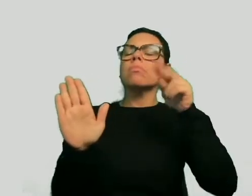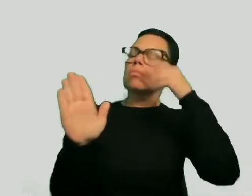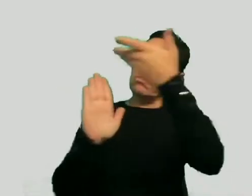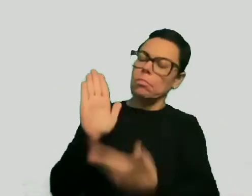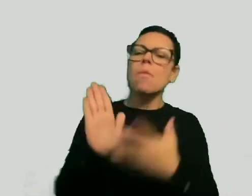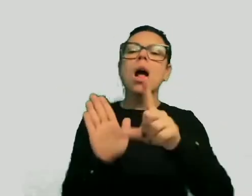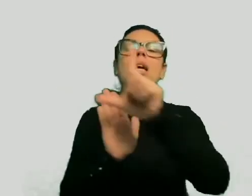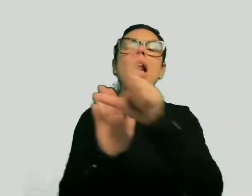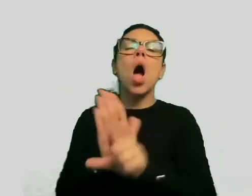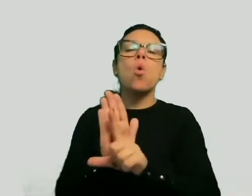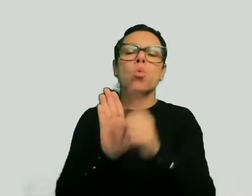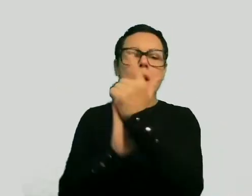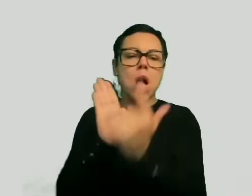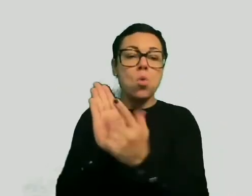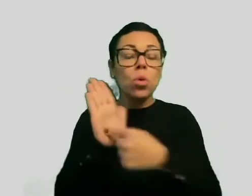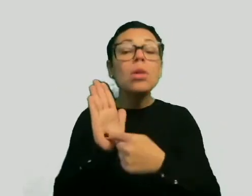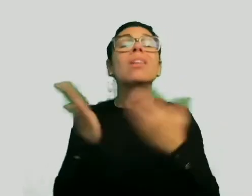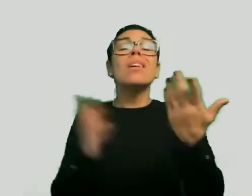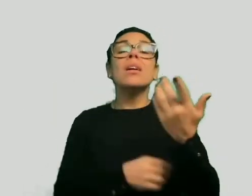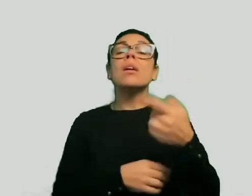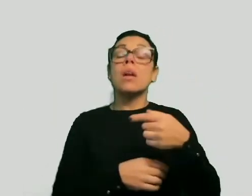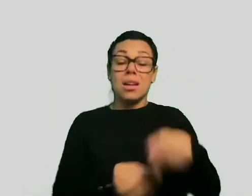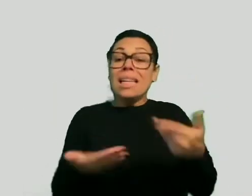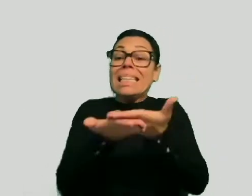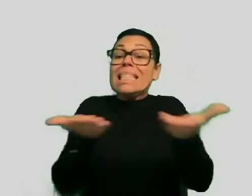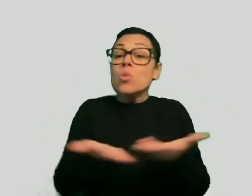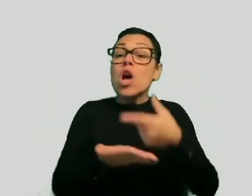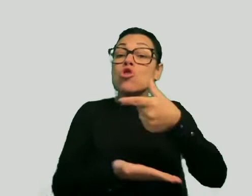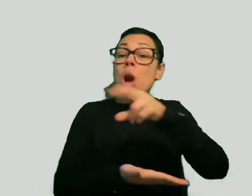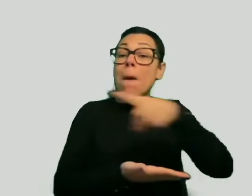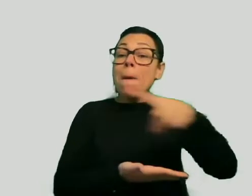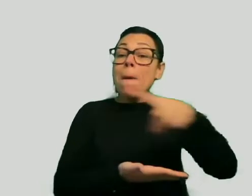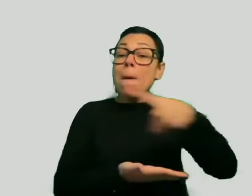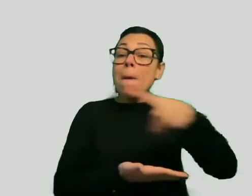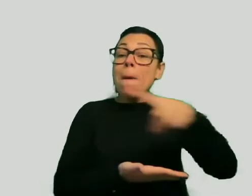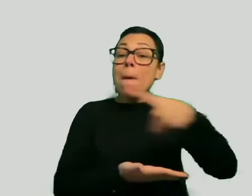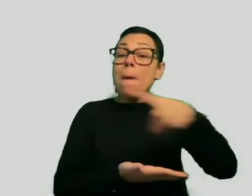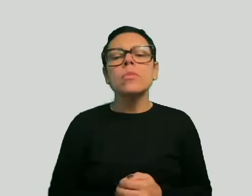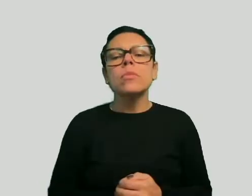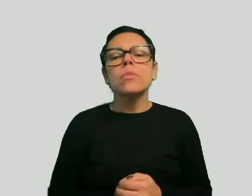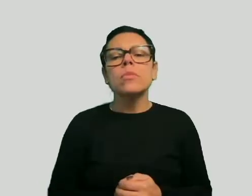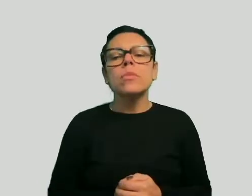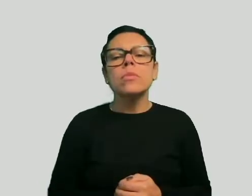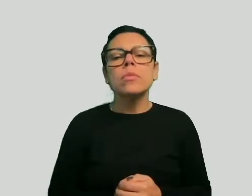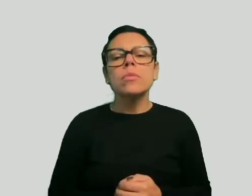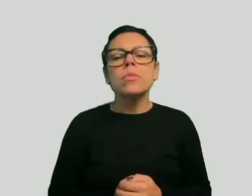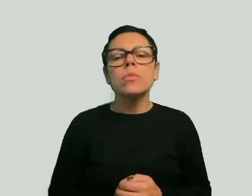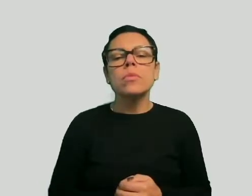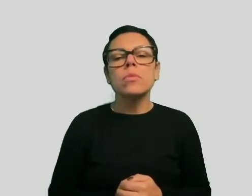Union, and 11 case studies featuring good practices, together with policies as well.